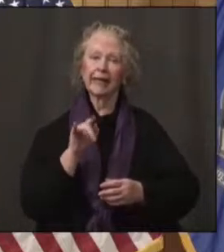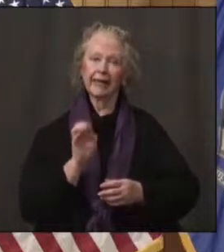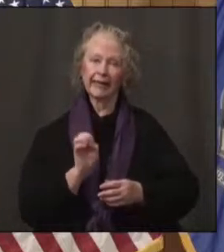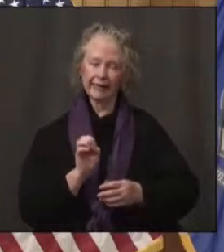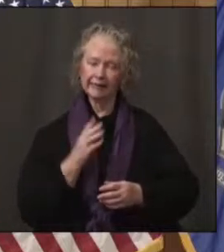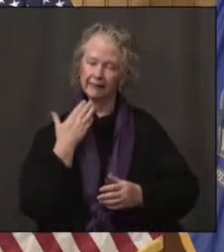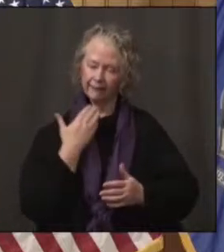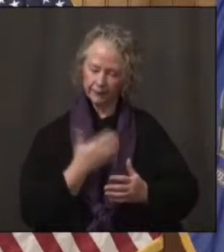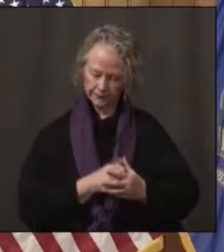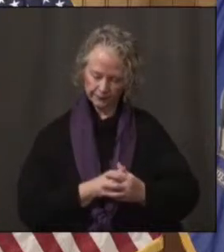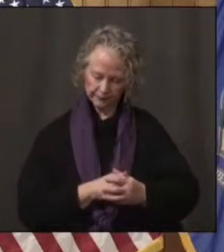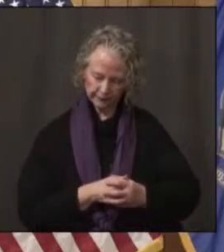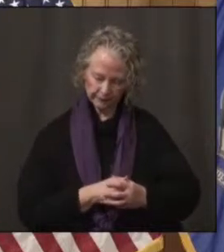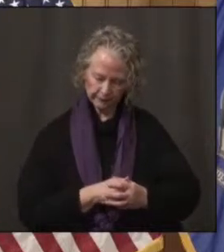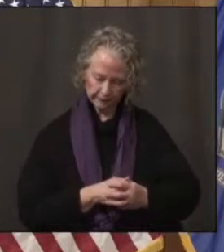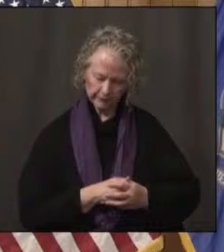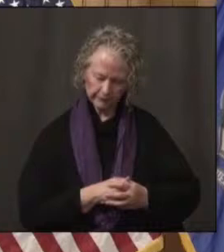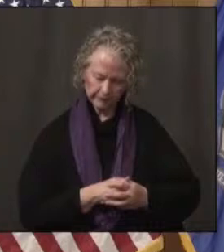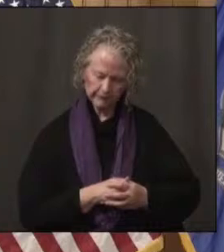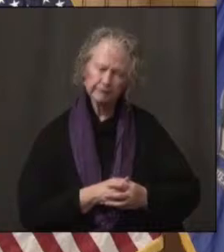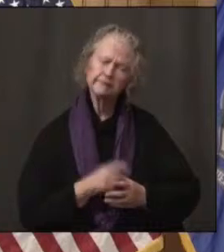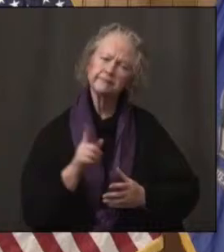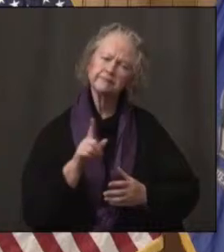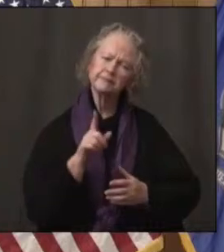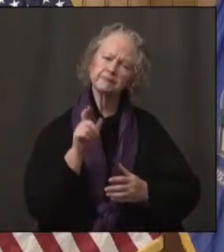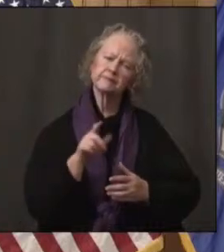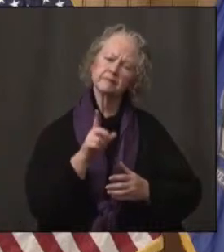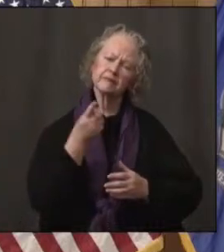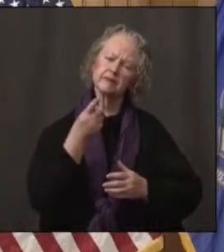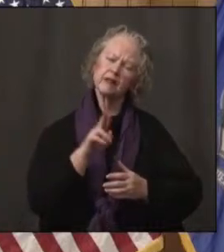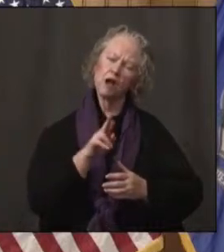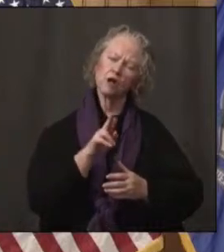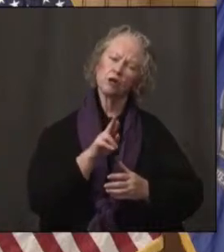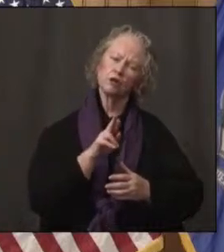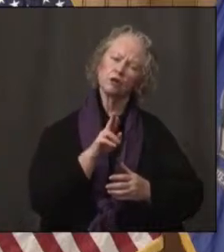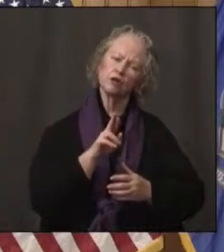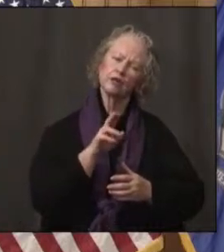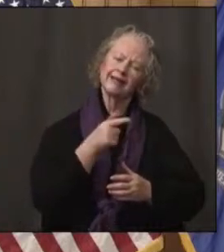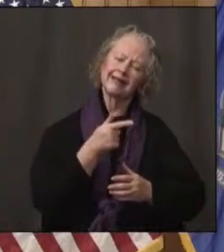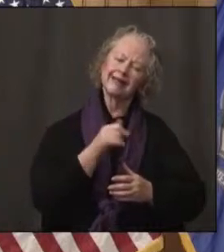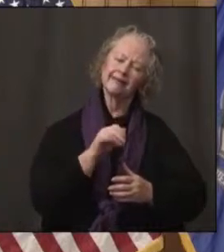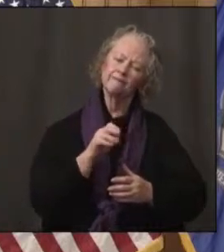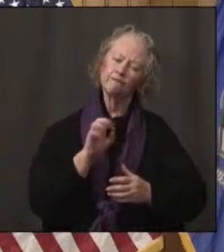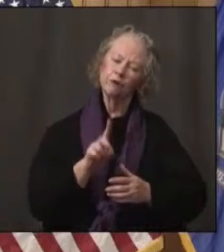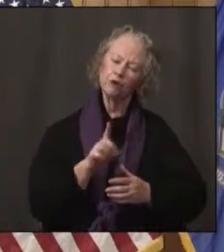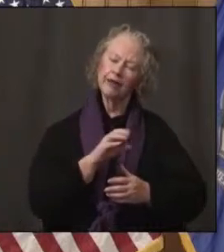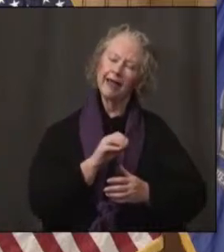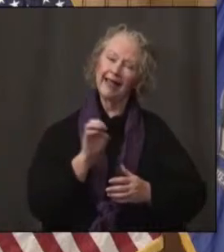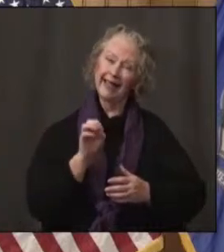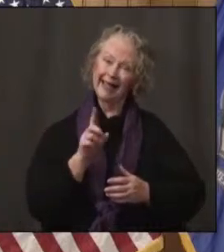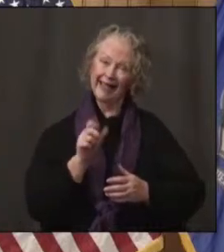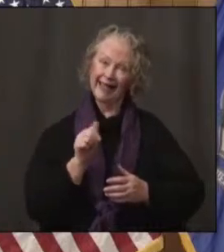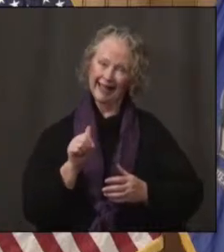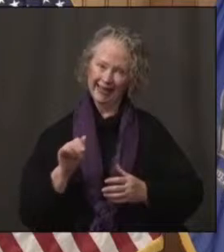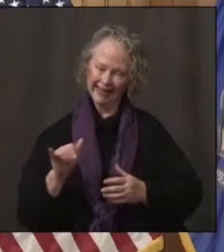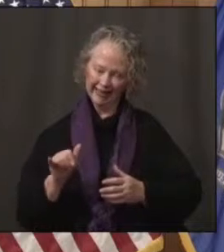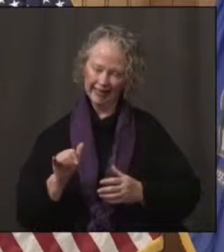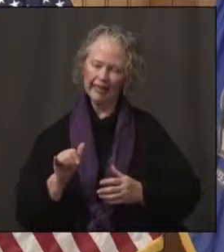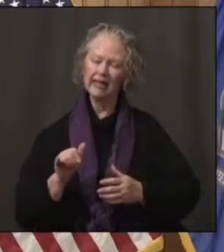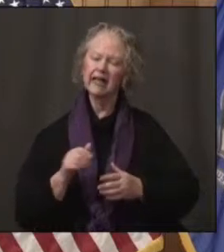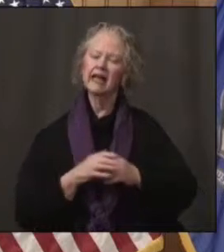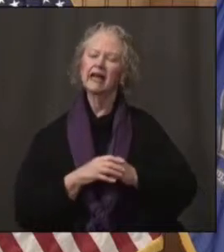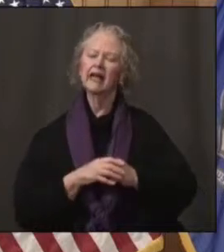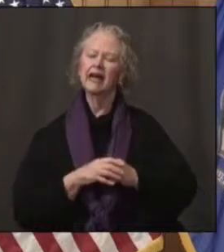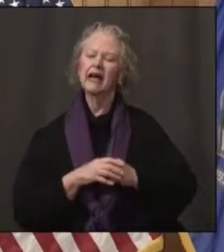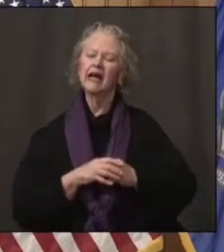Thanks, Max. Question for Dr. Gifford and Dr. Eady. This comes from people on the public who are